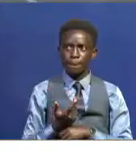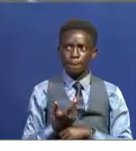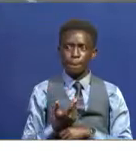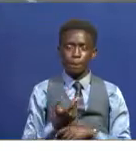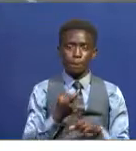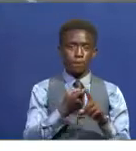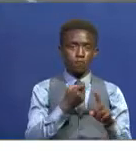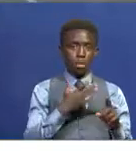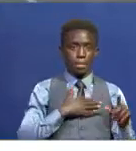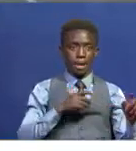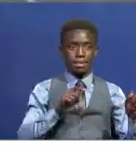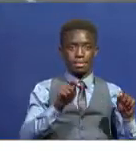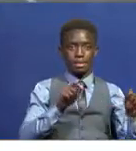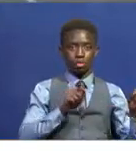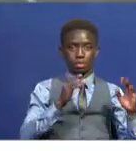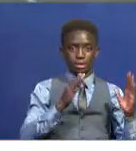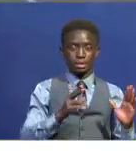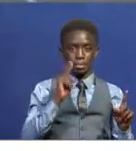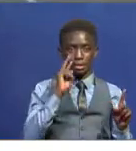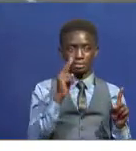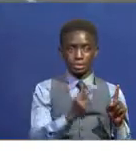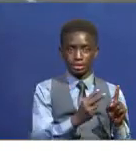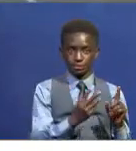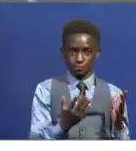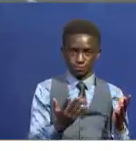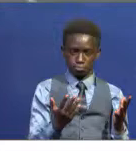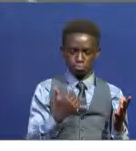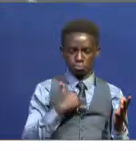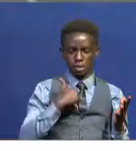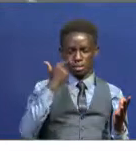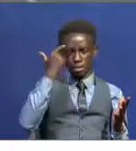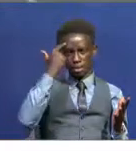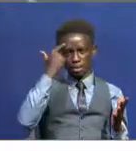regulator perspective, I think